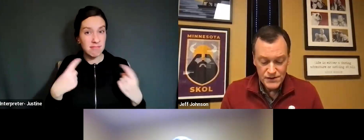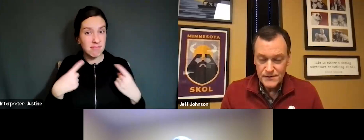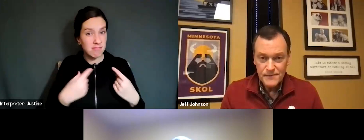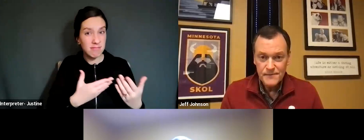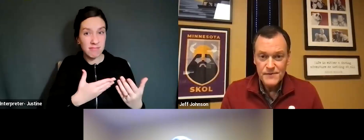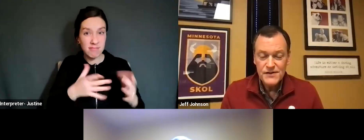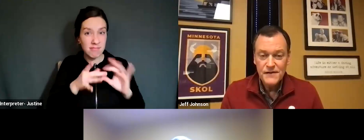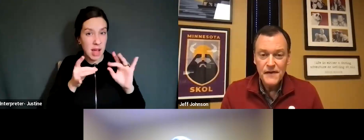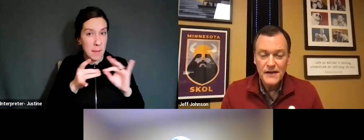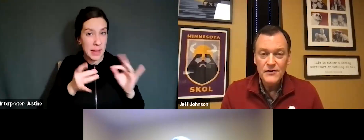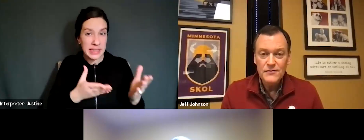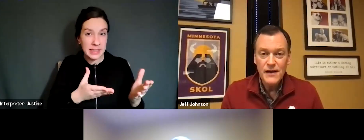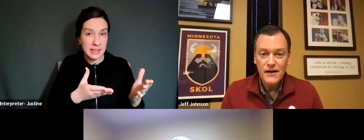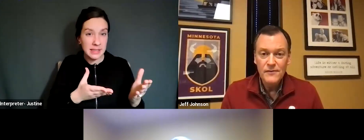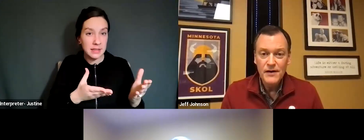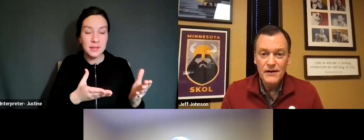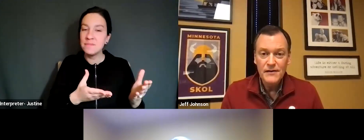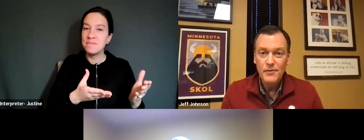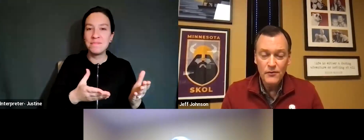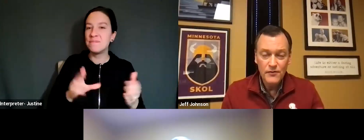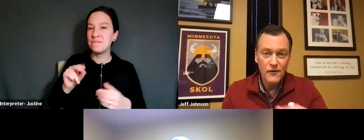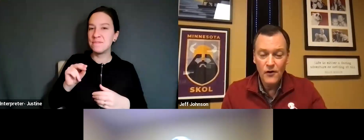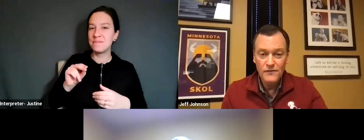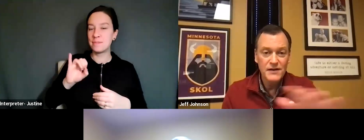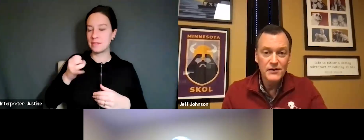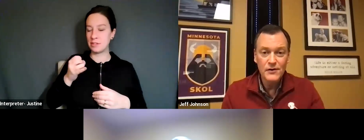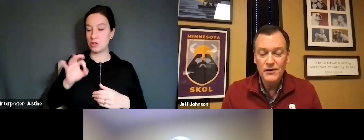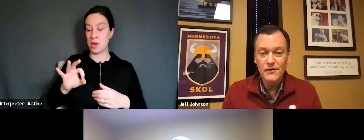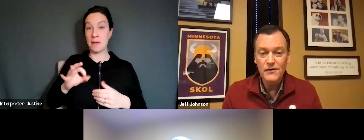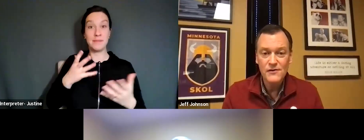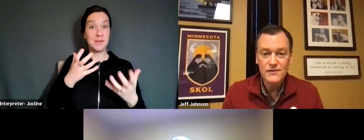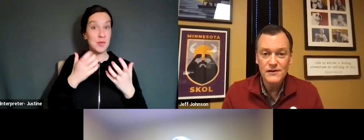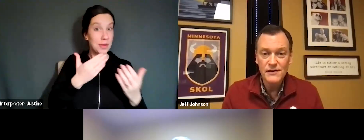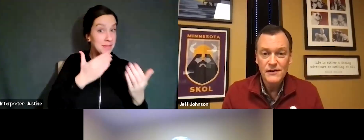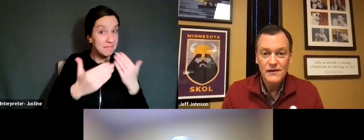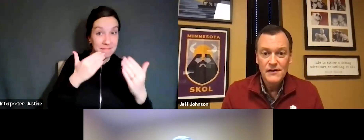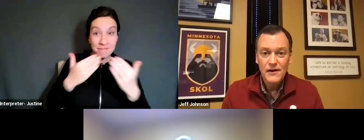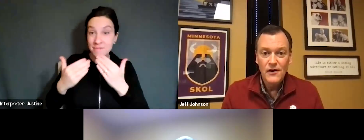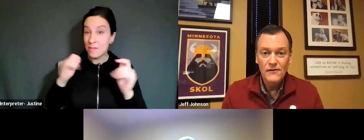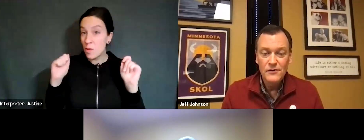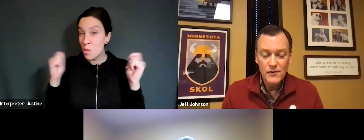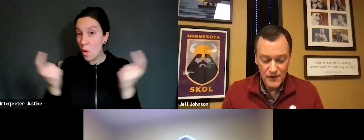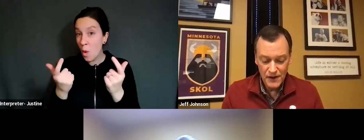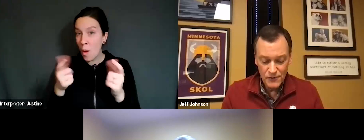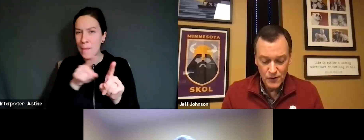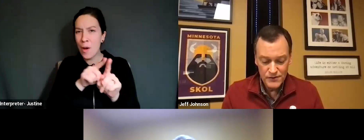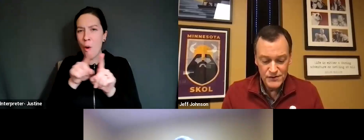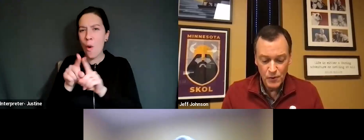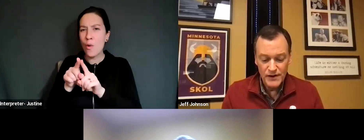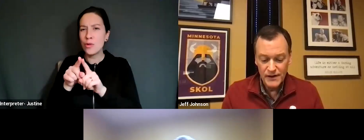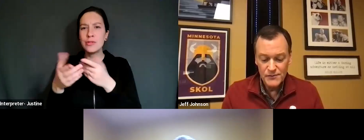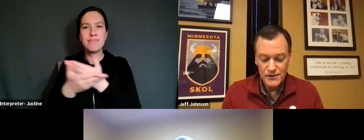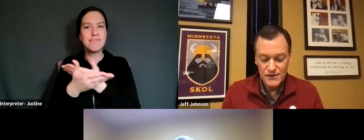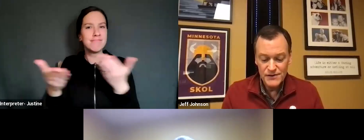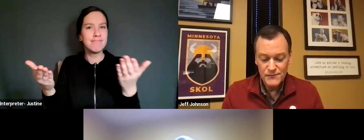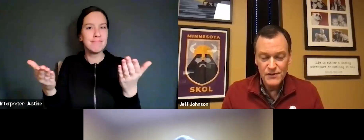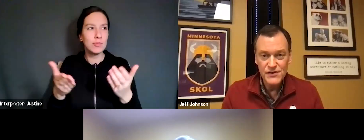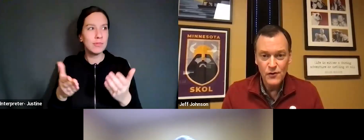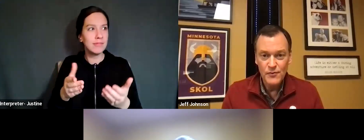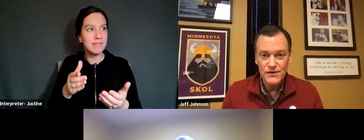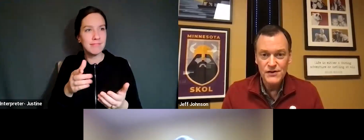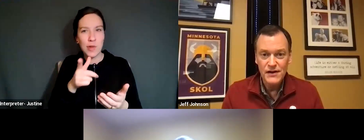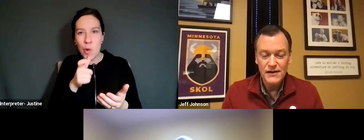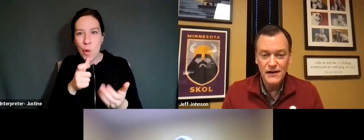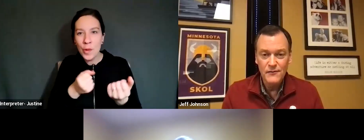Nope, just a thank you to everybody both involved here, but also to all of you out there who are supporting us. We